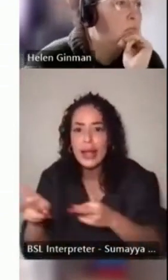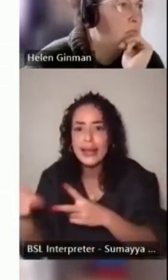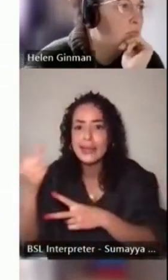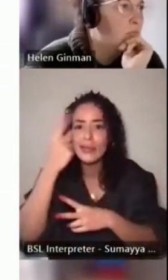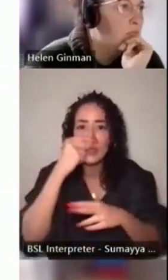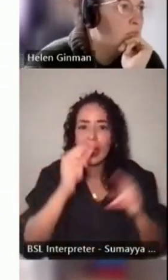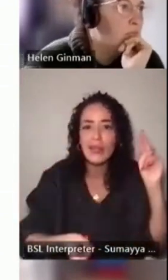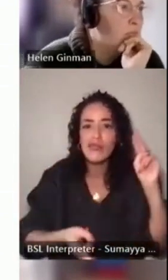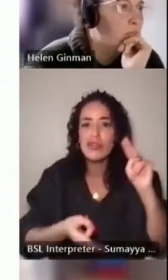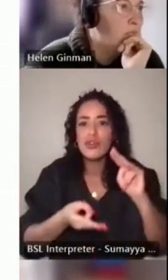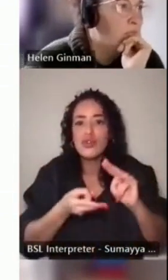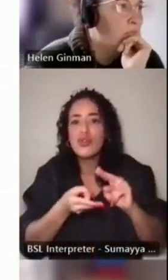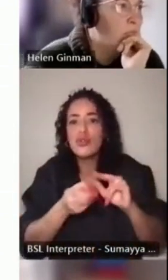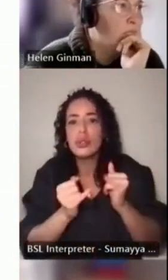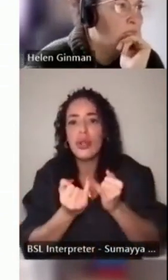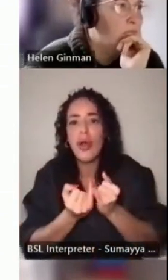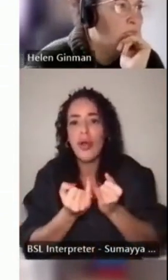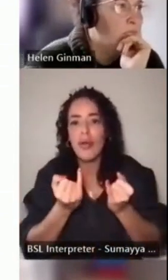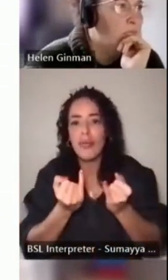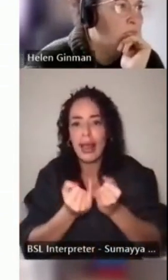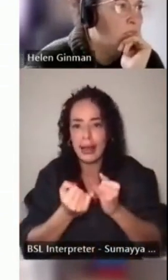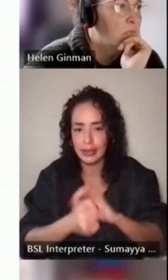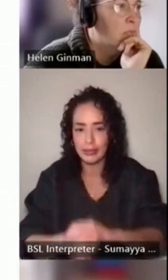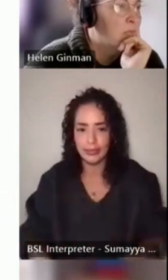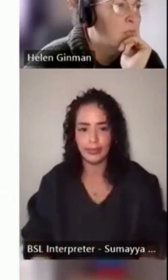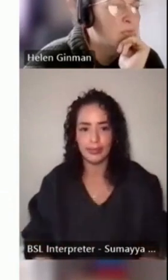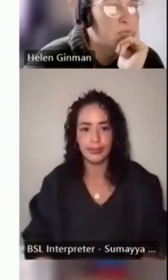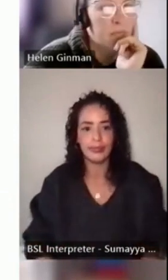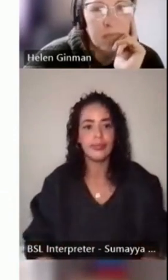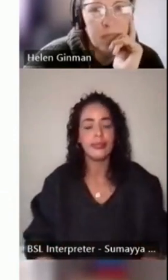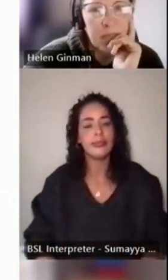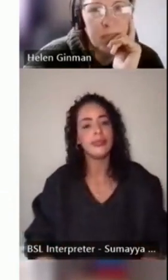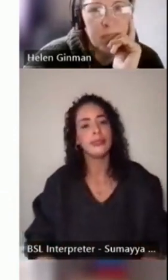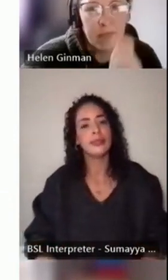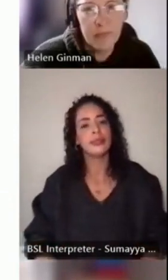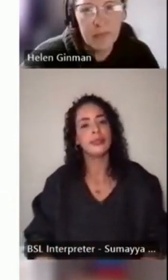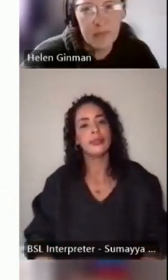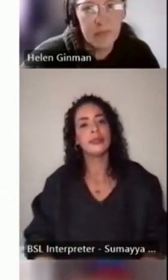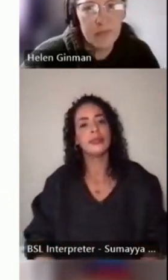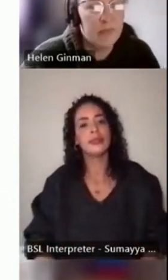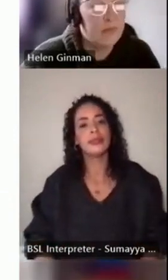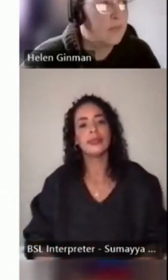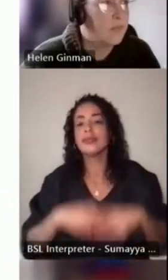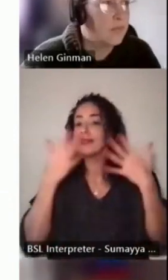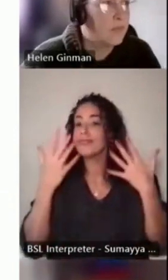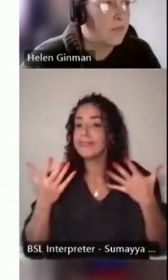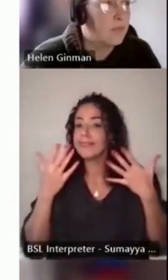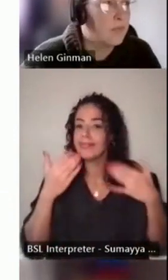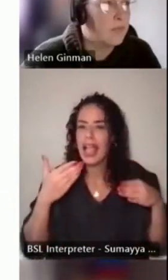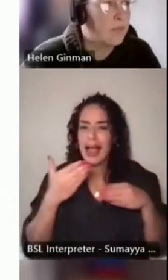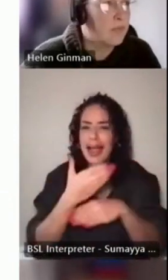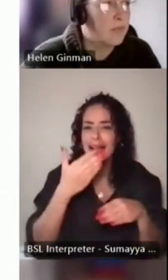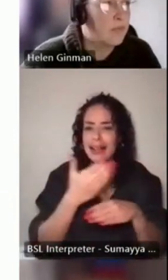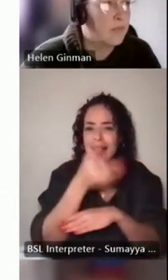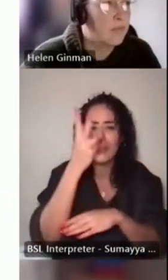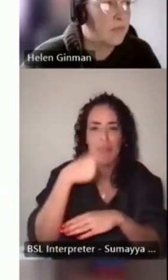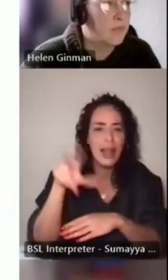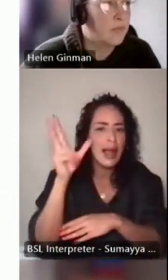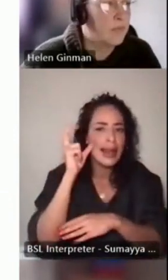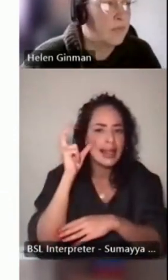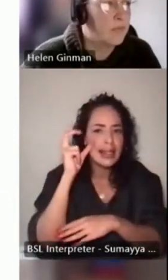reduce some conflict. Okay, so we're going to have a look now at active listening skills.